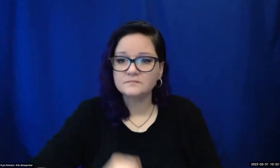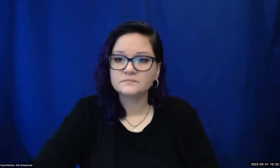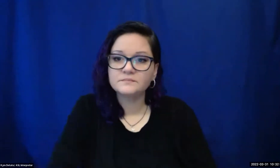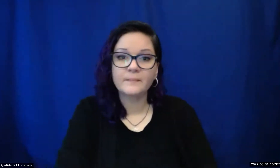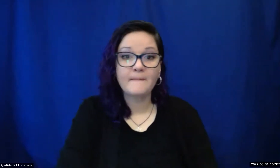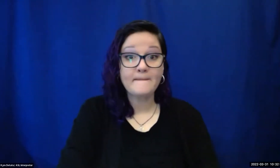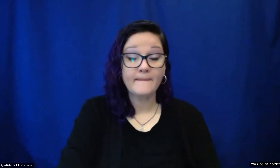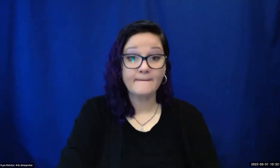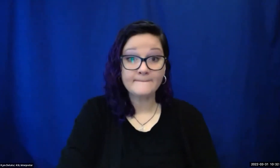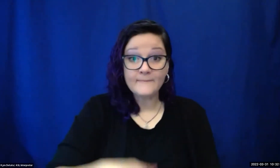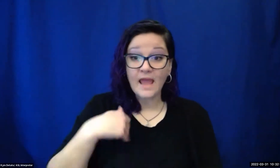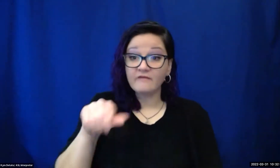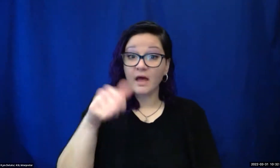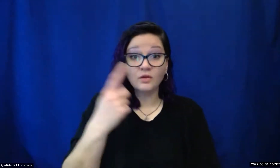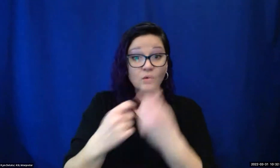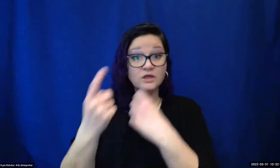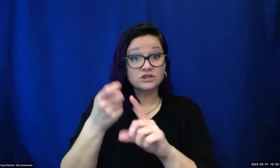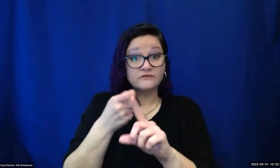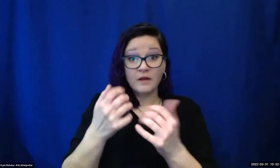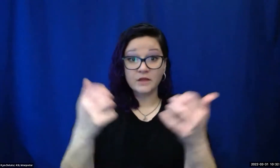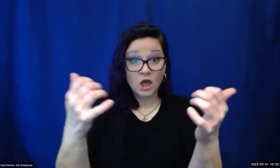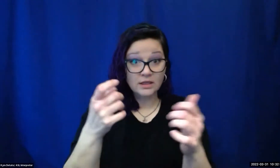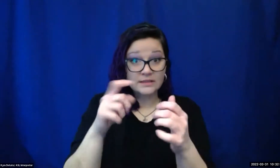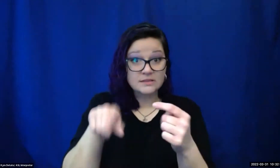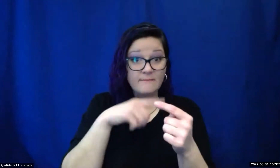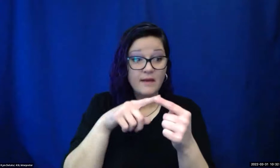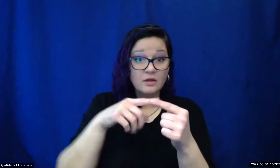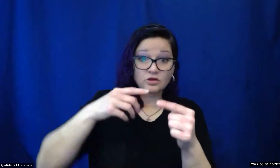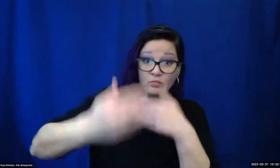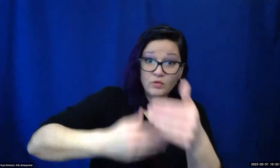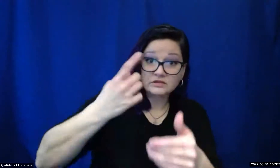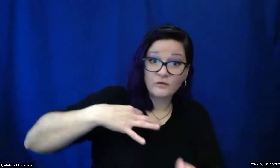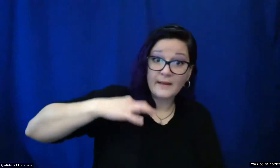Do we have other questions from the audience about the application process?